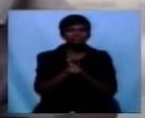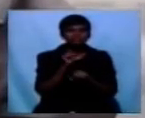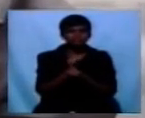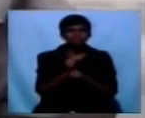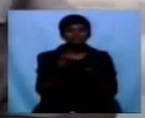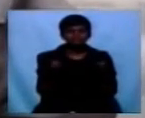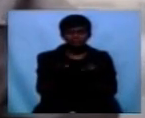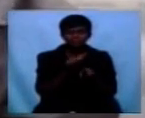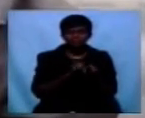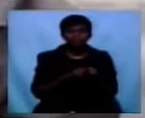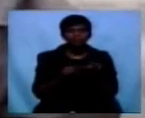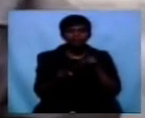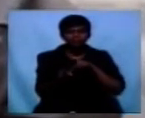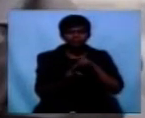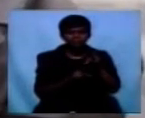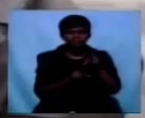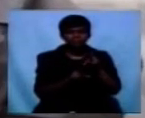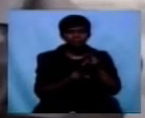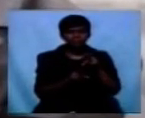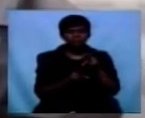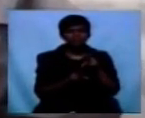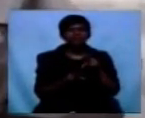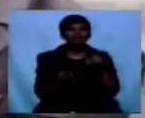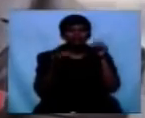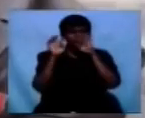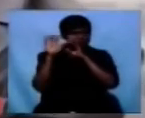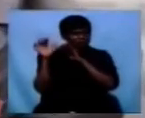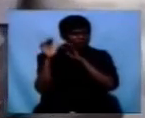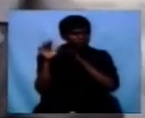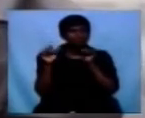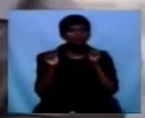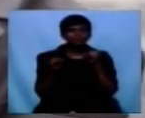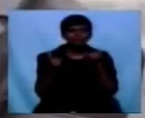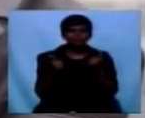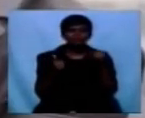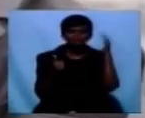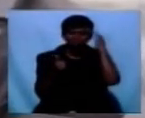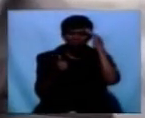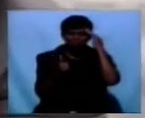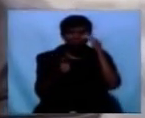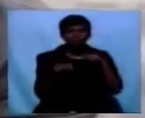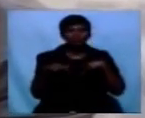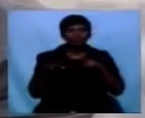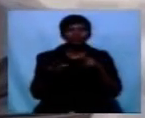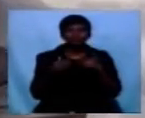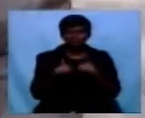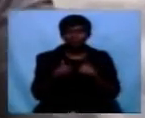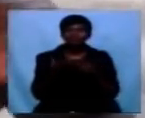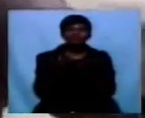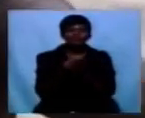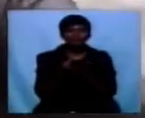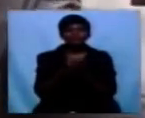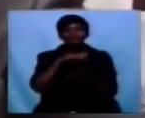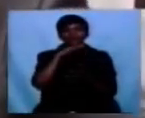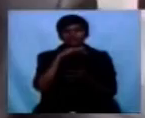efficiency and professionalism is expected, can do that road, raise enough money to